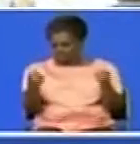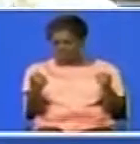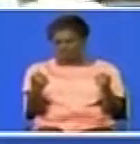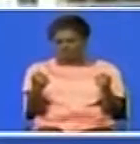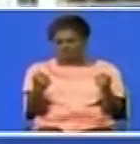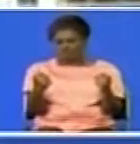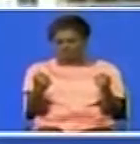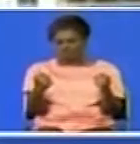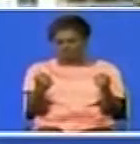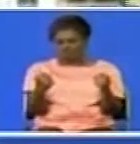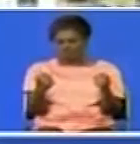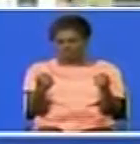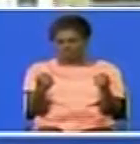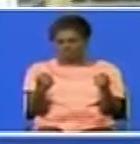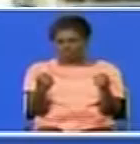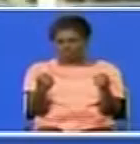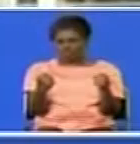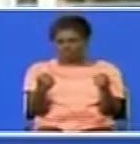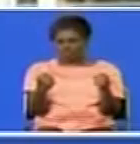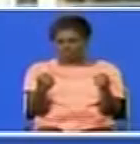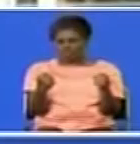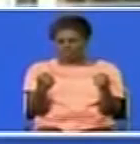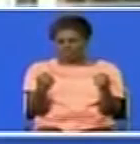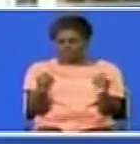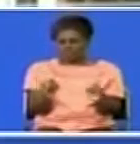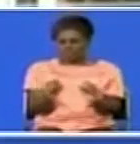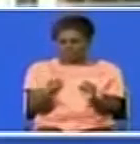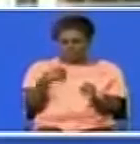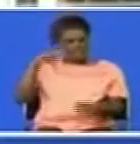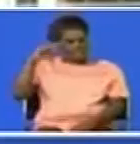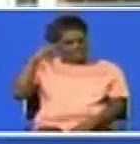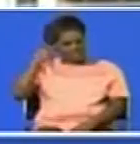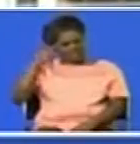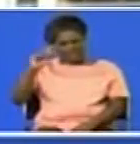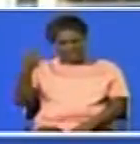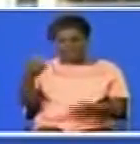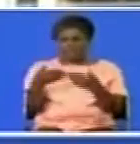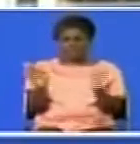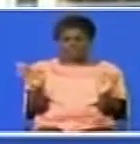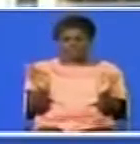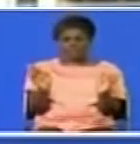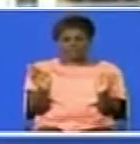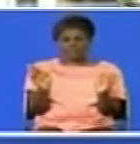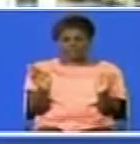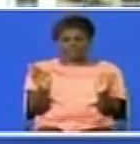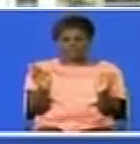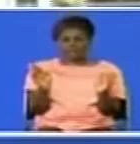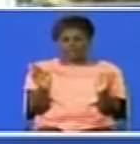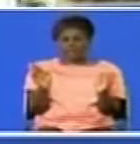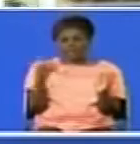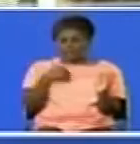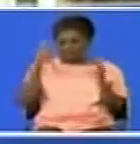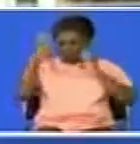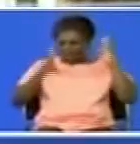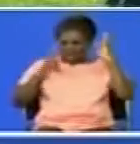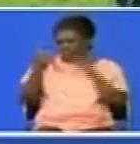kupambana na Kenya Open. Sasa bila nafikiria mambo ya Kenya Open bila iko, ni ile ukikuwa na wasiwasi